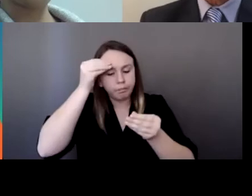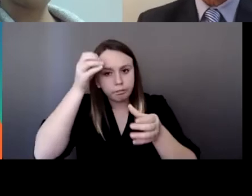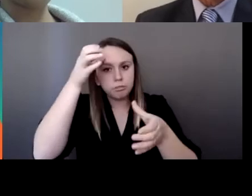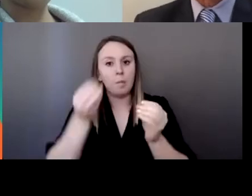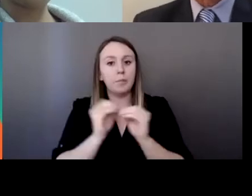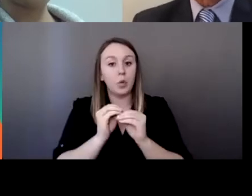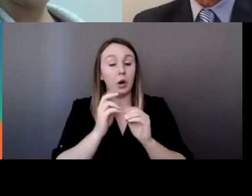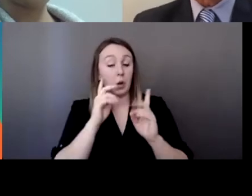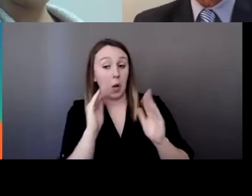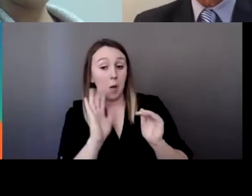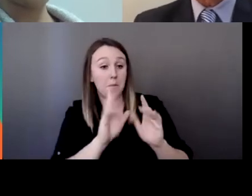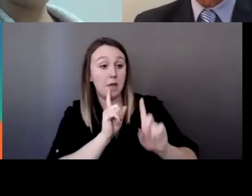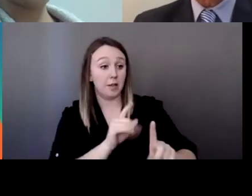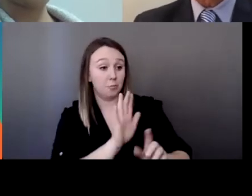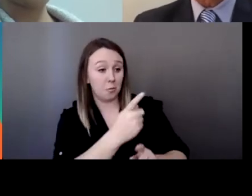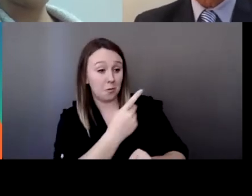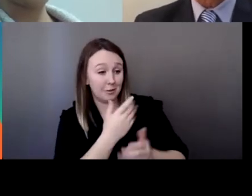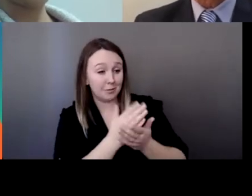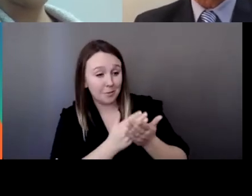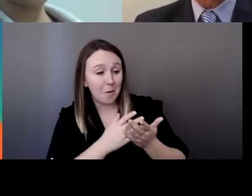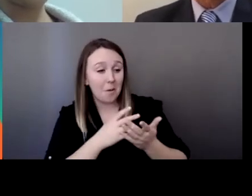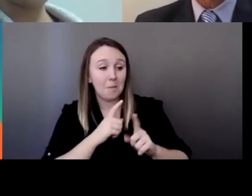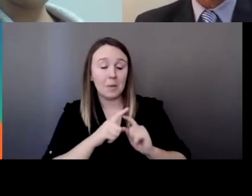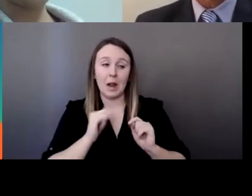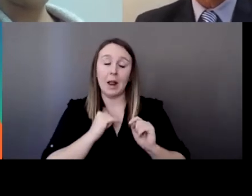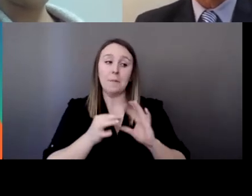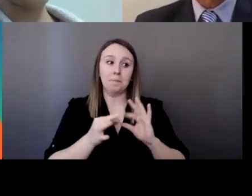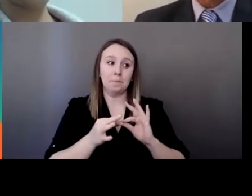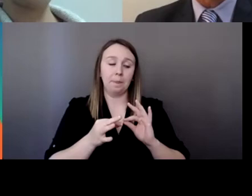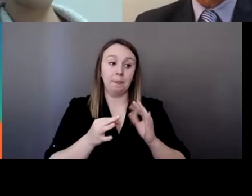questions. Like I said, we've got a long way to go.